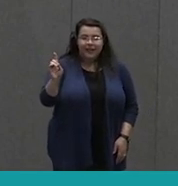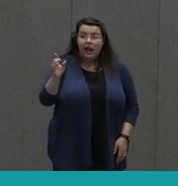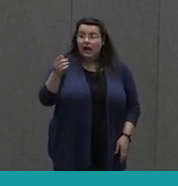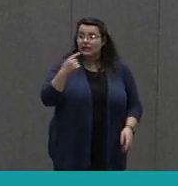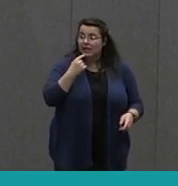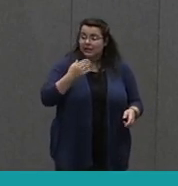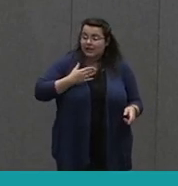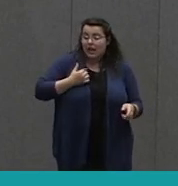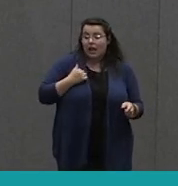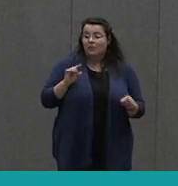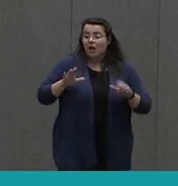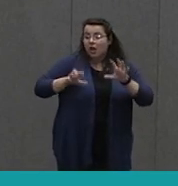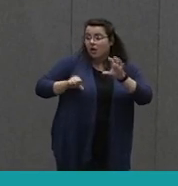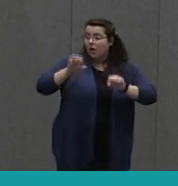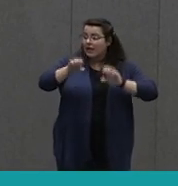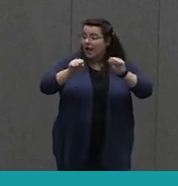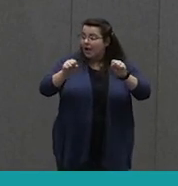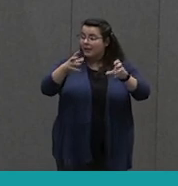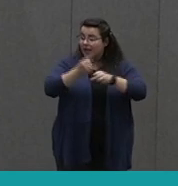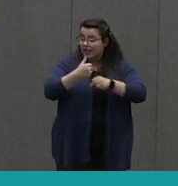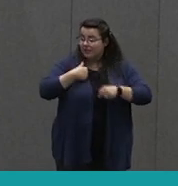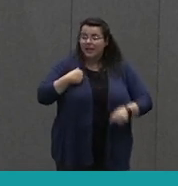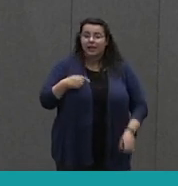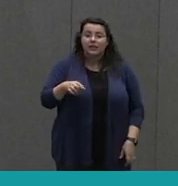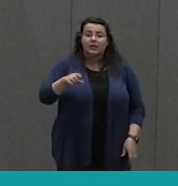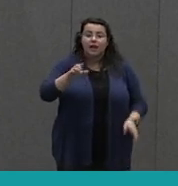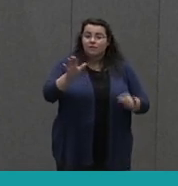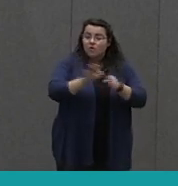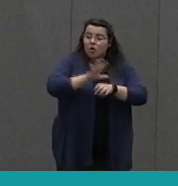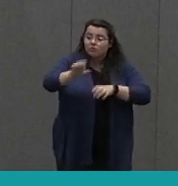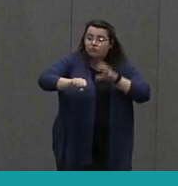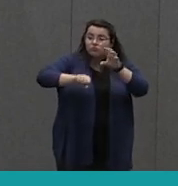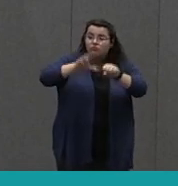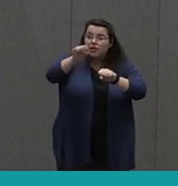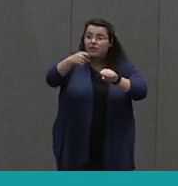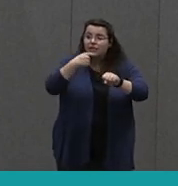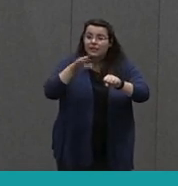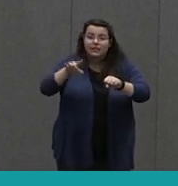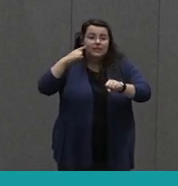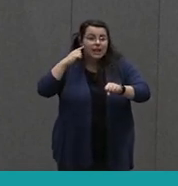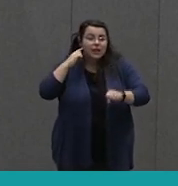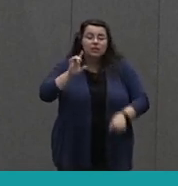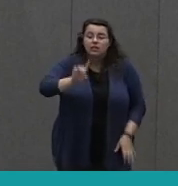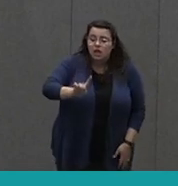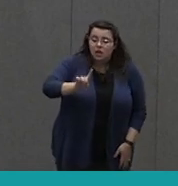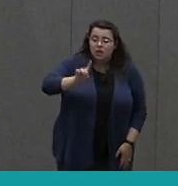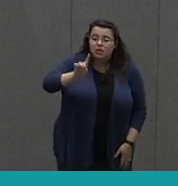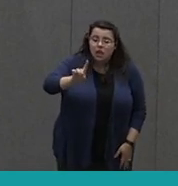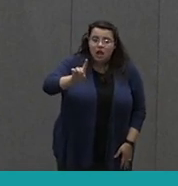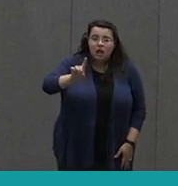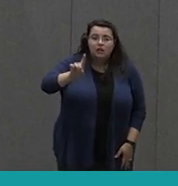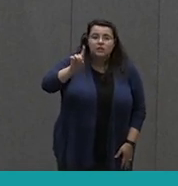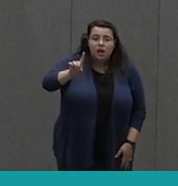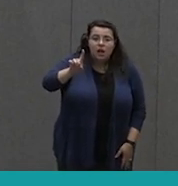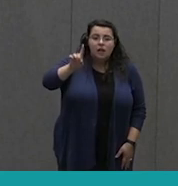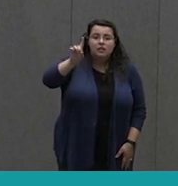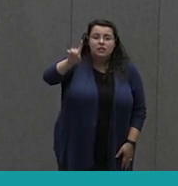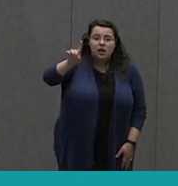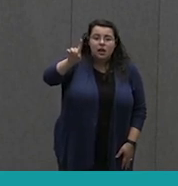S, s. It, sit. We have a new word family. S,